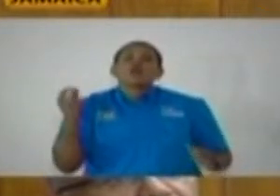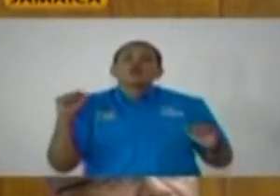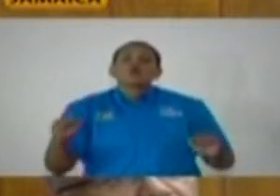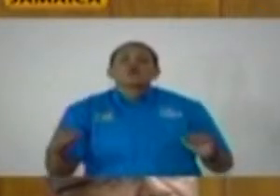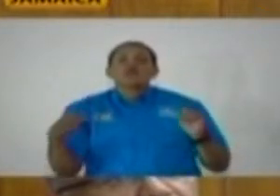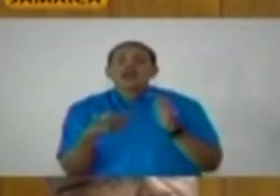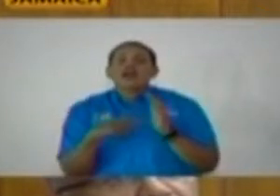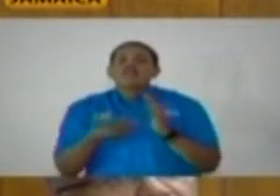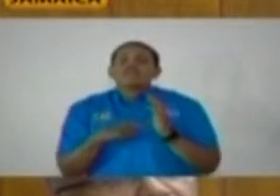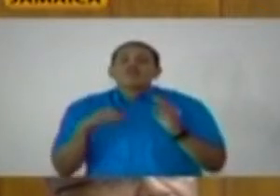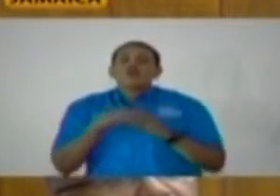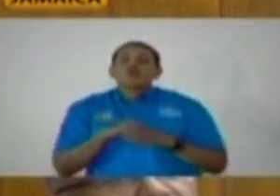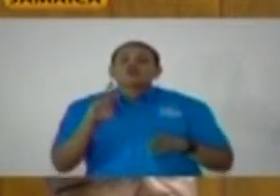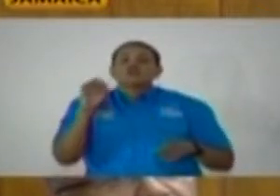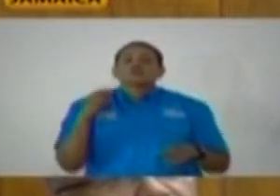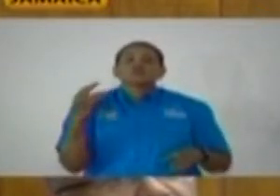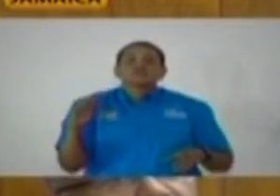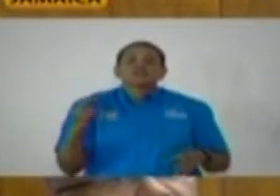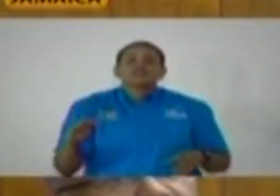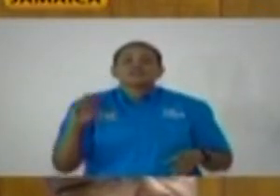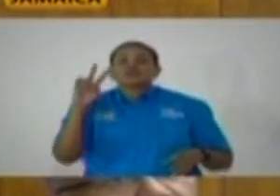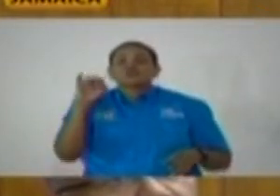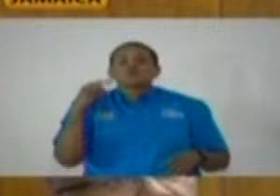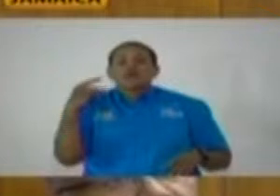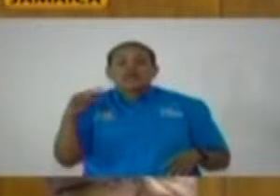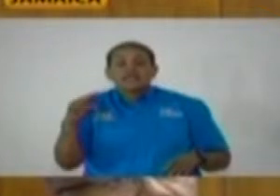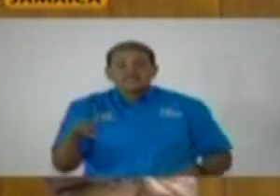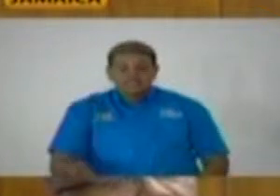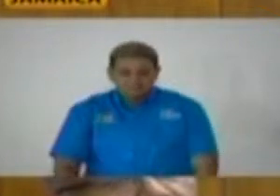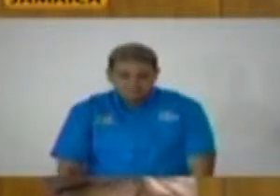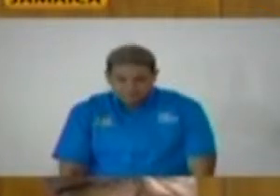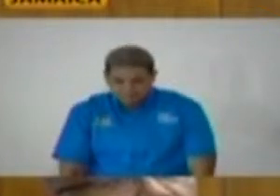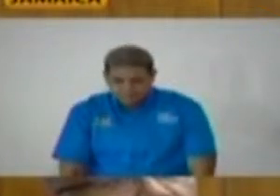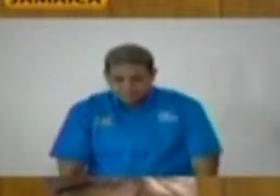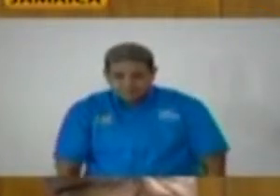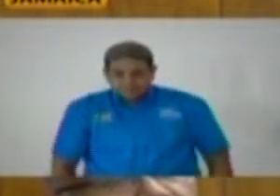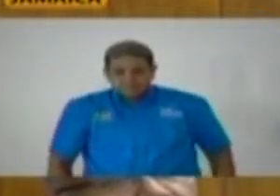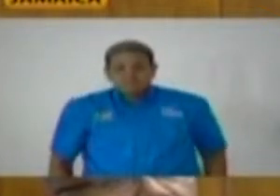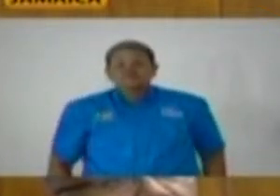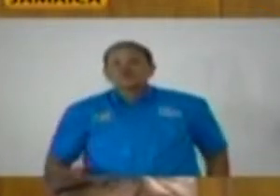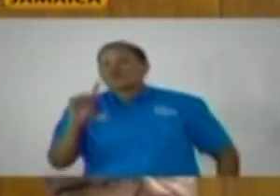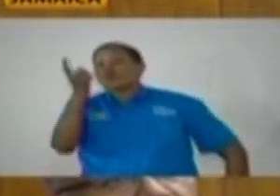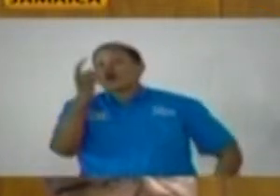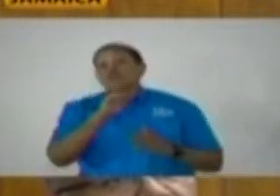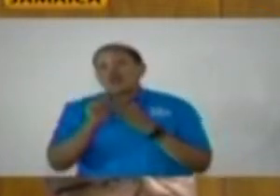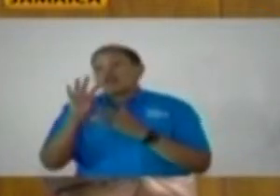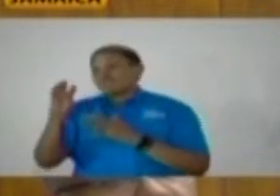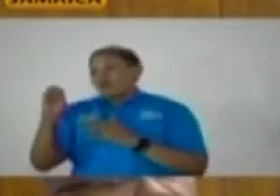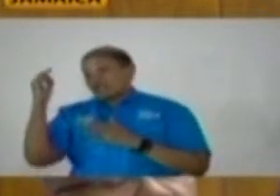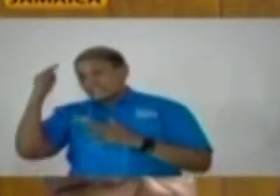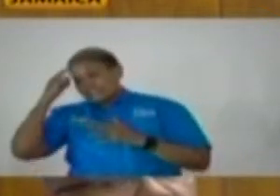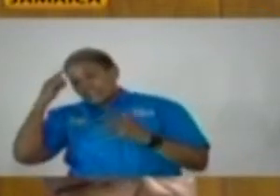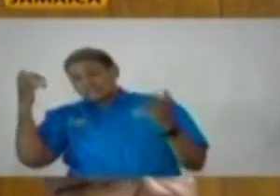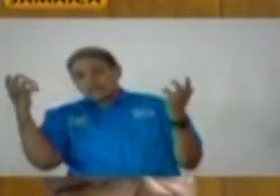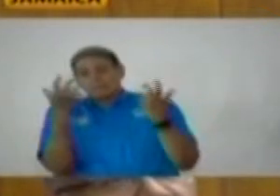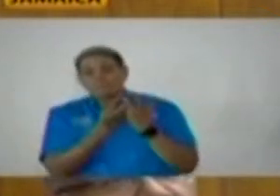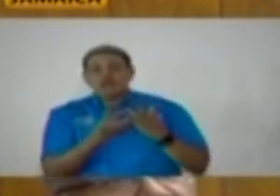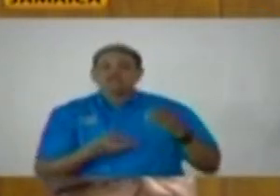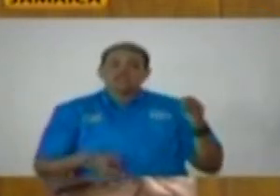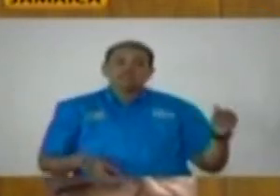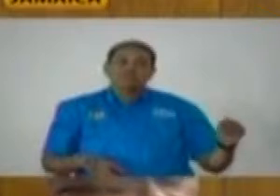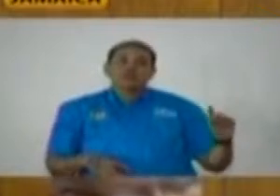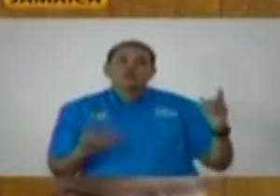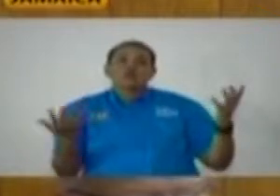afford in 2017-28. So $1.40 today would only be able to